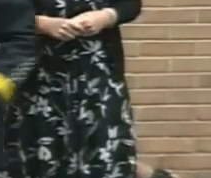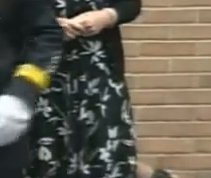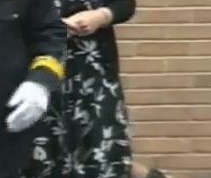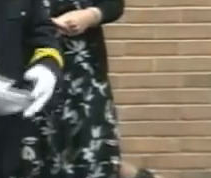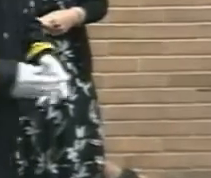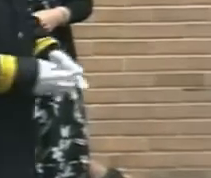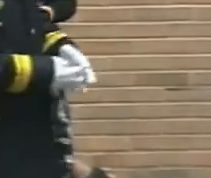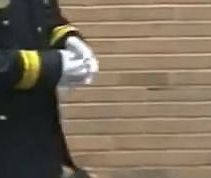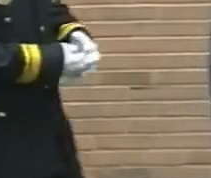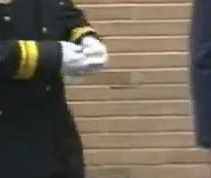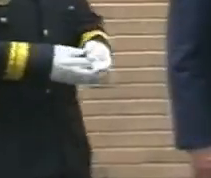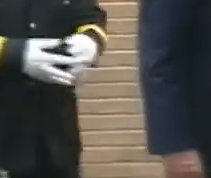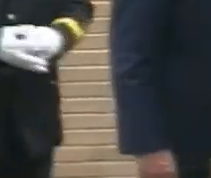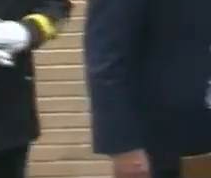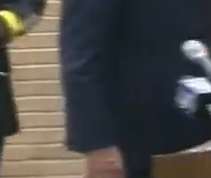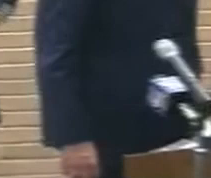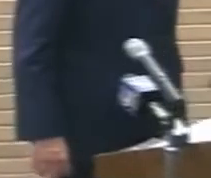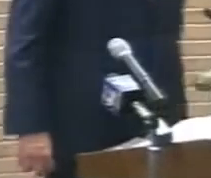salute to the chief.